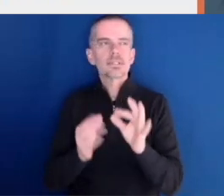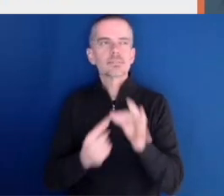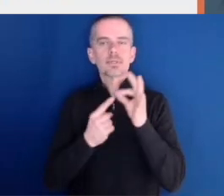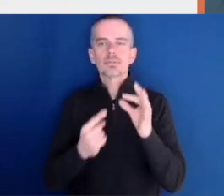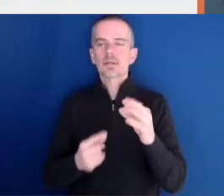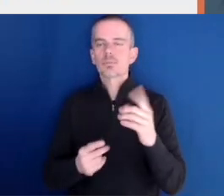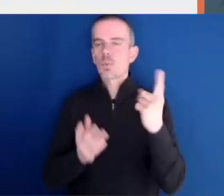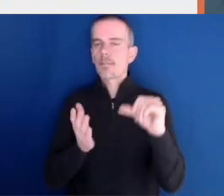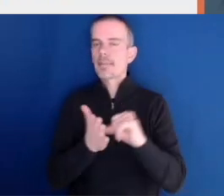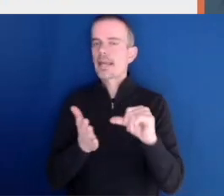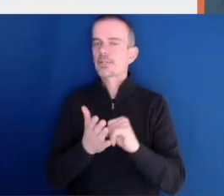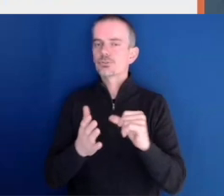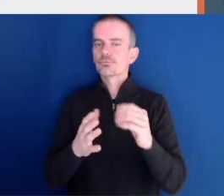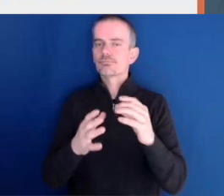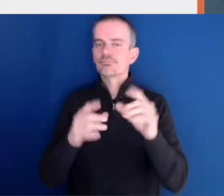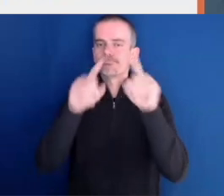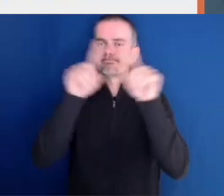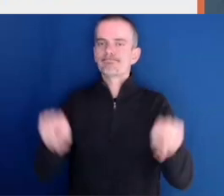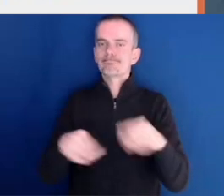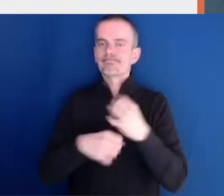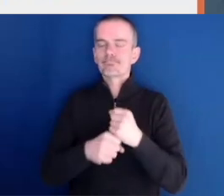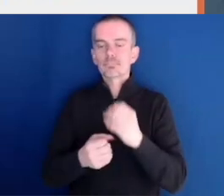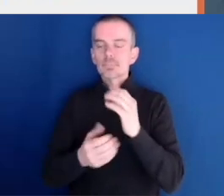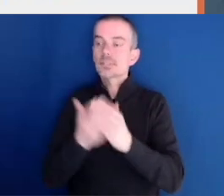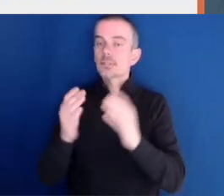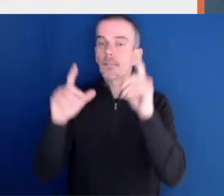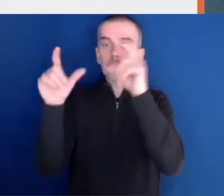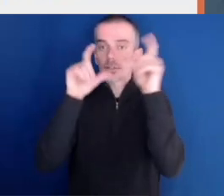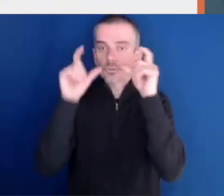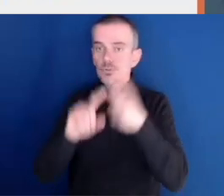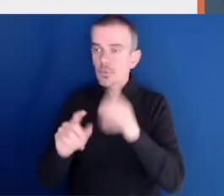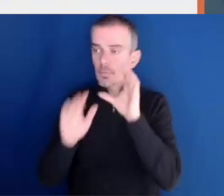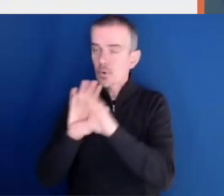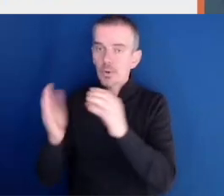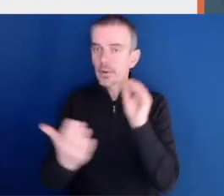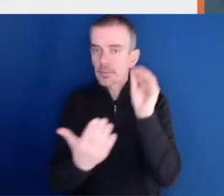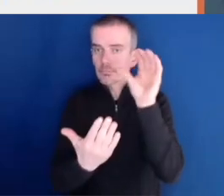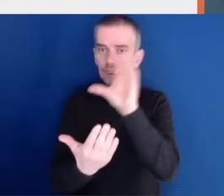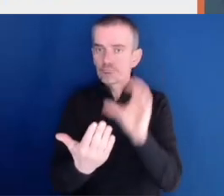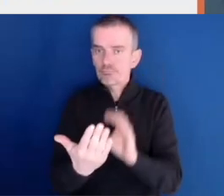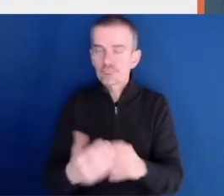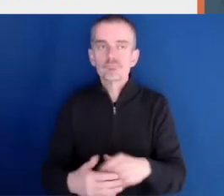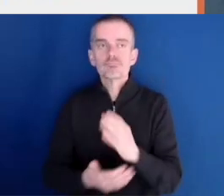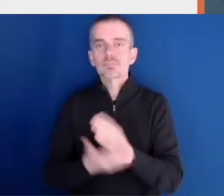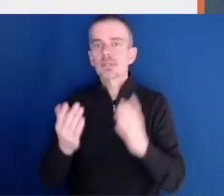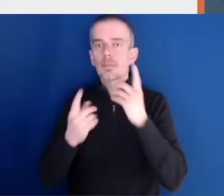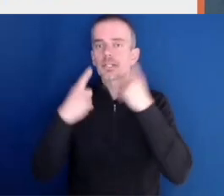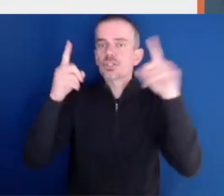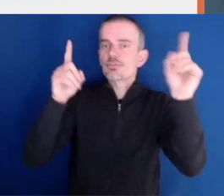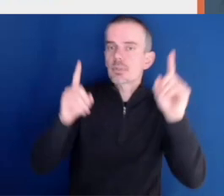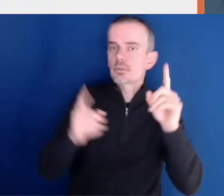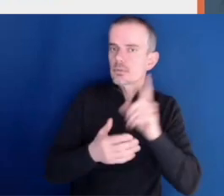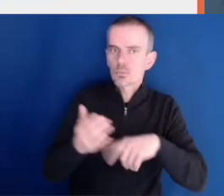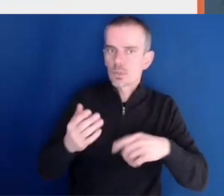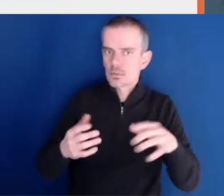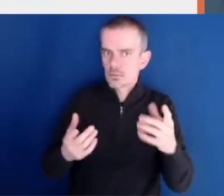looks, has some photos from the program, list some achievements that you've gotten during that award, and